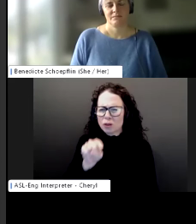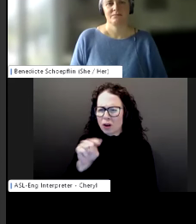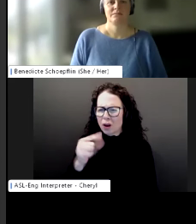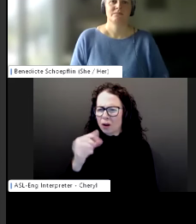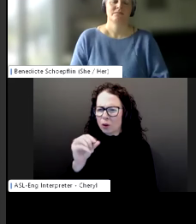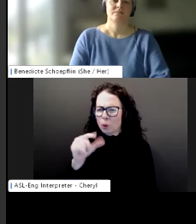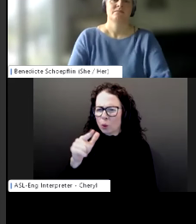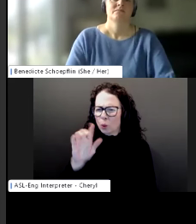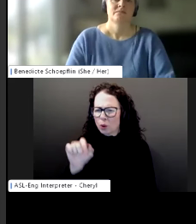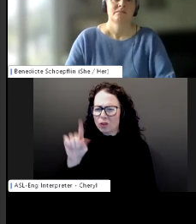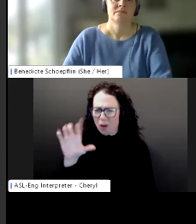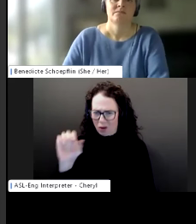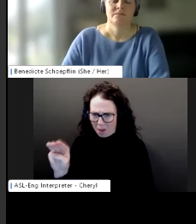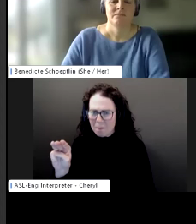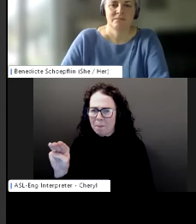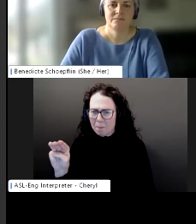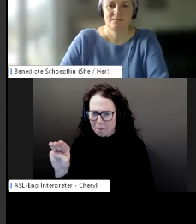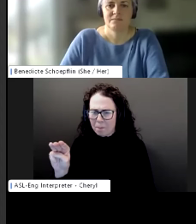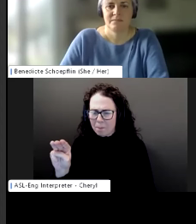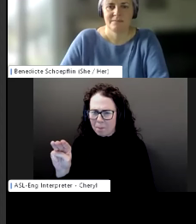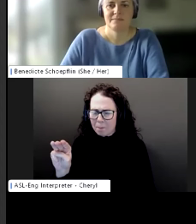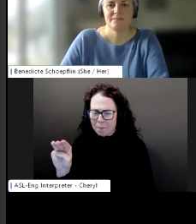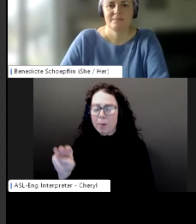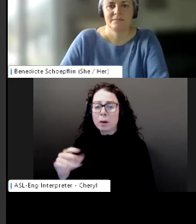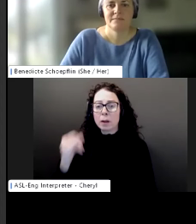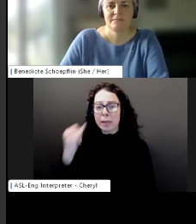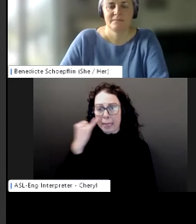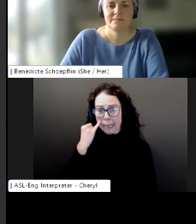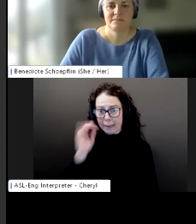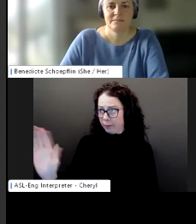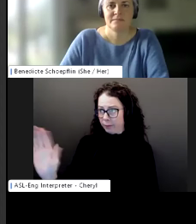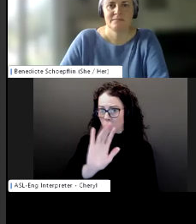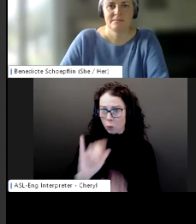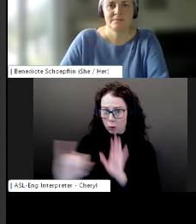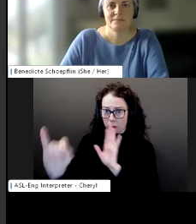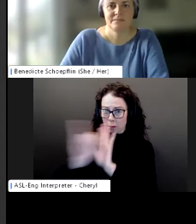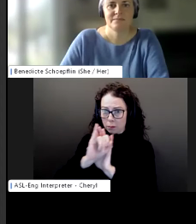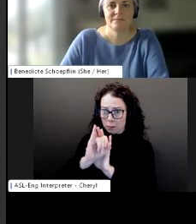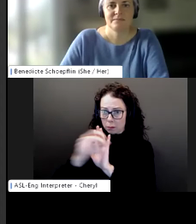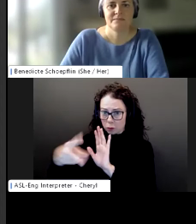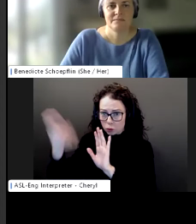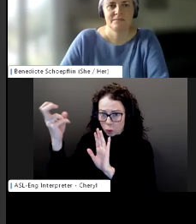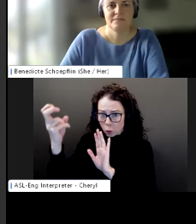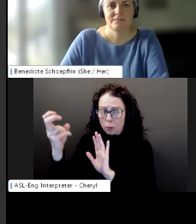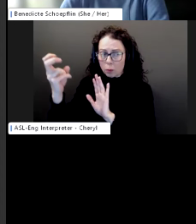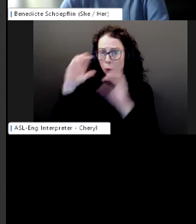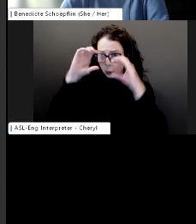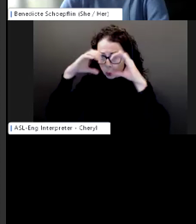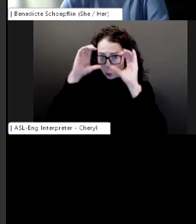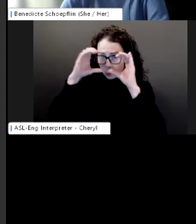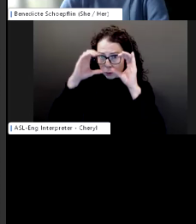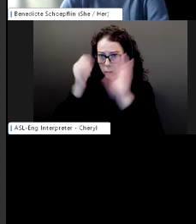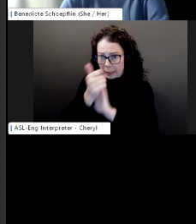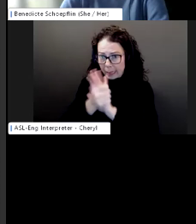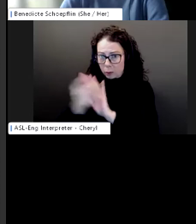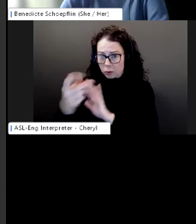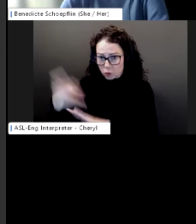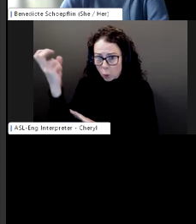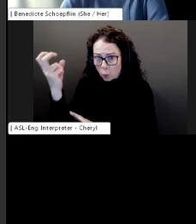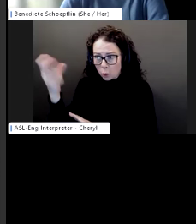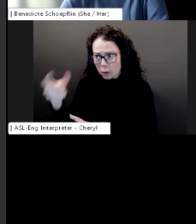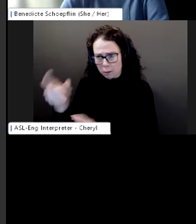And so you have this, if your identity is stolen, if your Google account is stolen, then obviously somebody will be able to get into